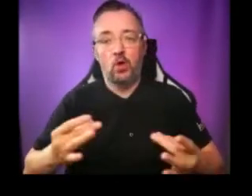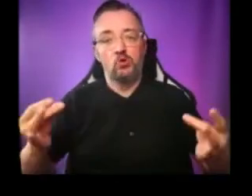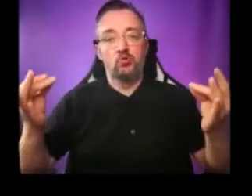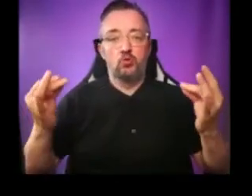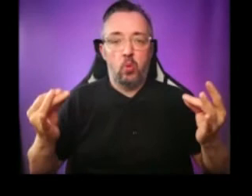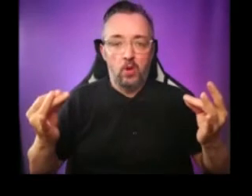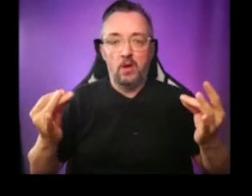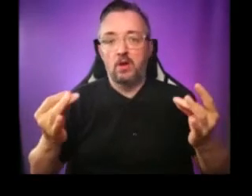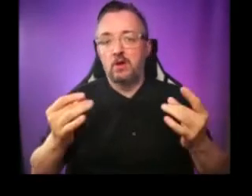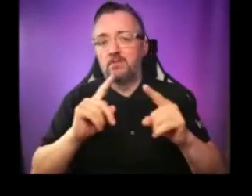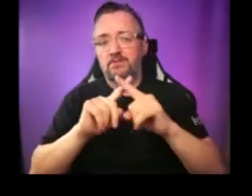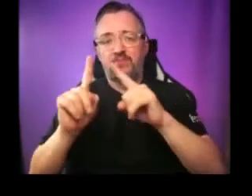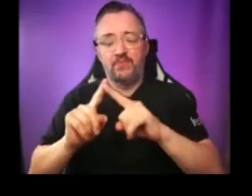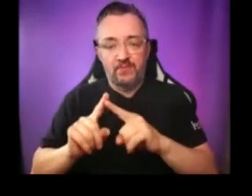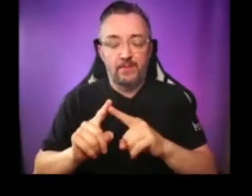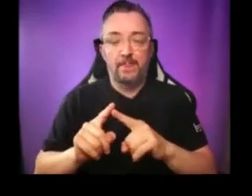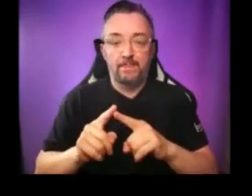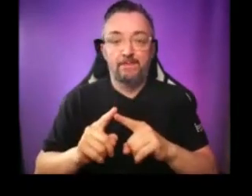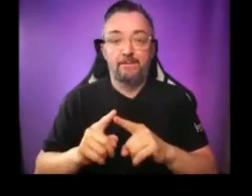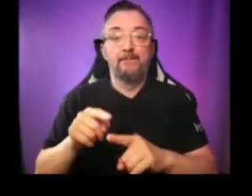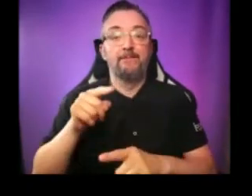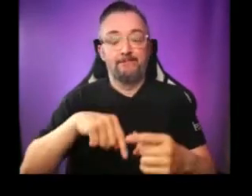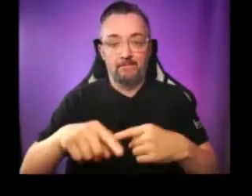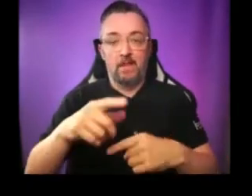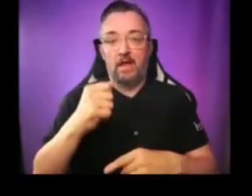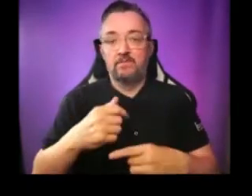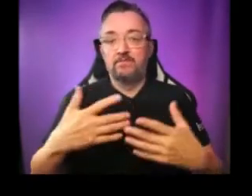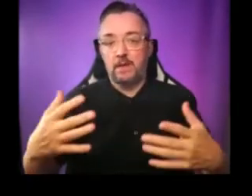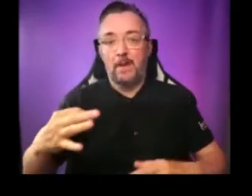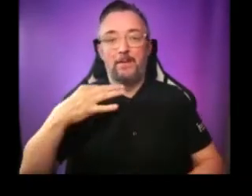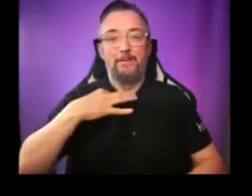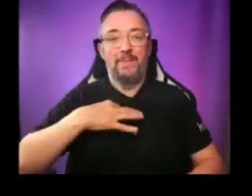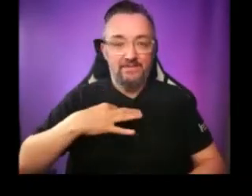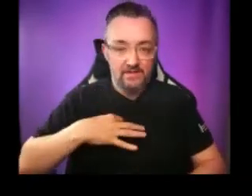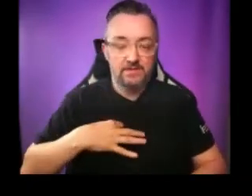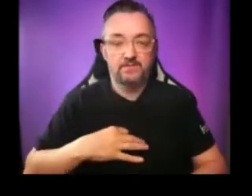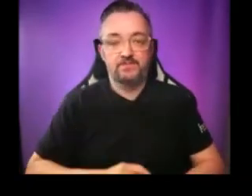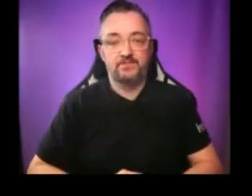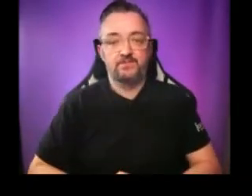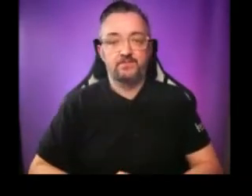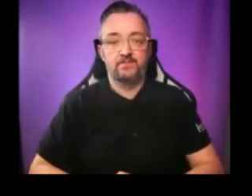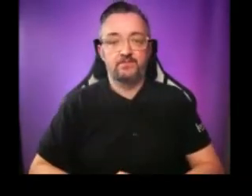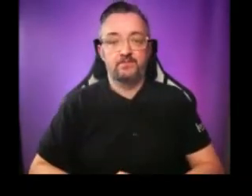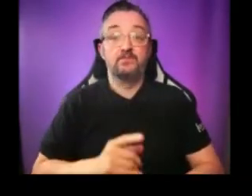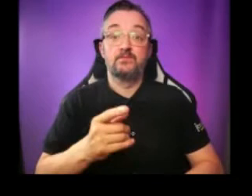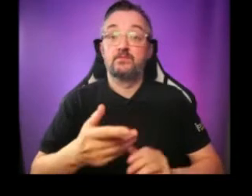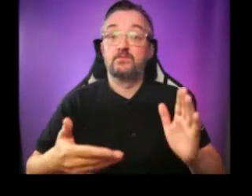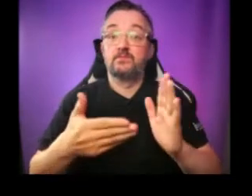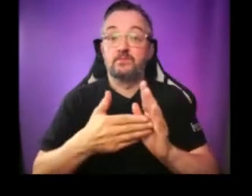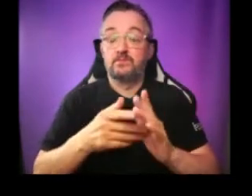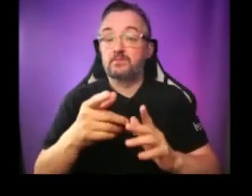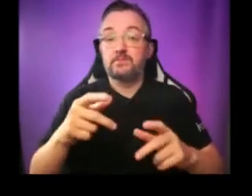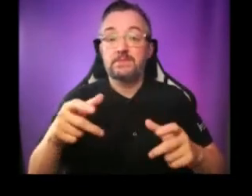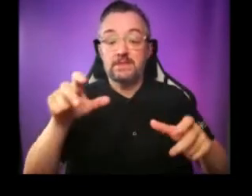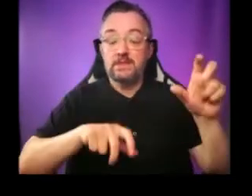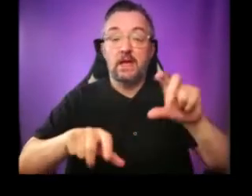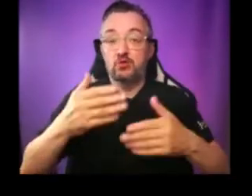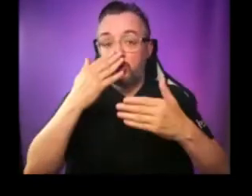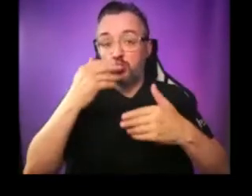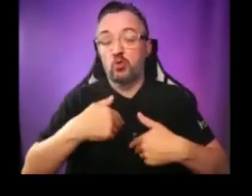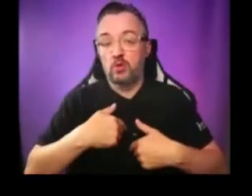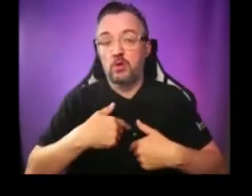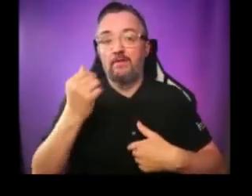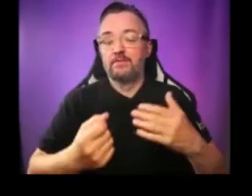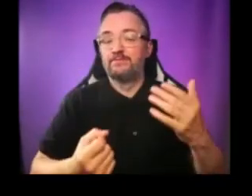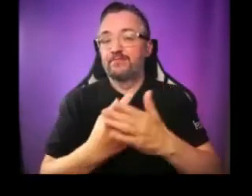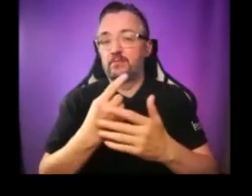or work, and sport all present really beneficial opportunities. And increasingly, the science shows us that there are opportunities for